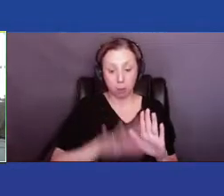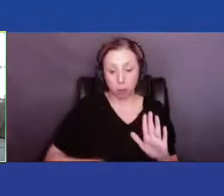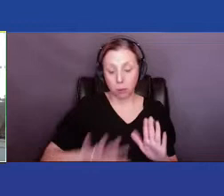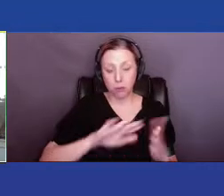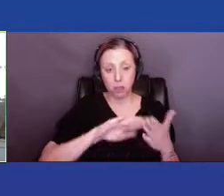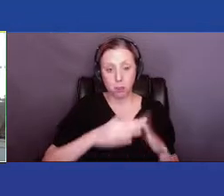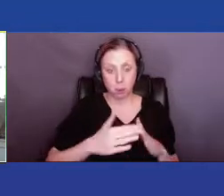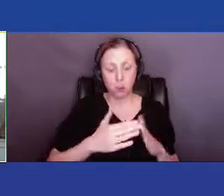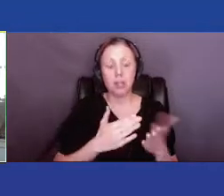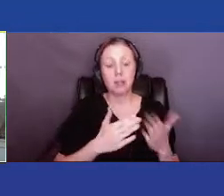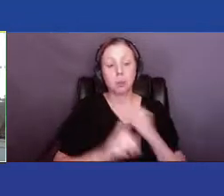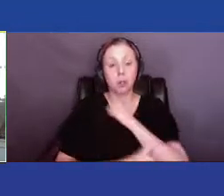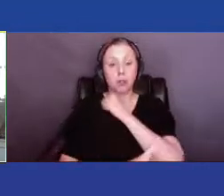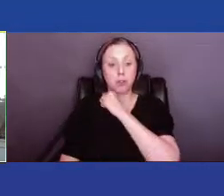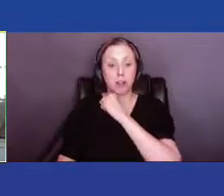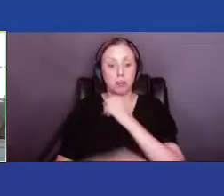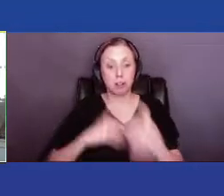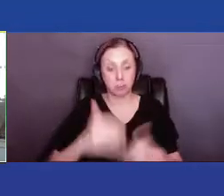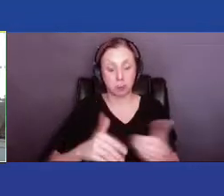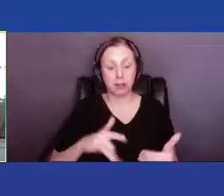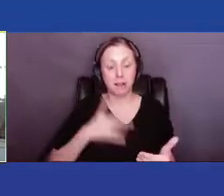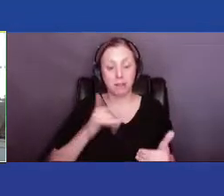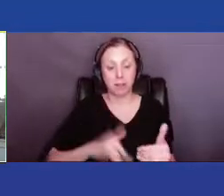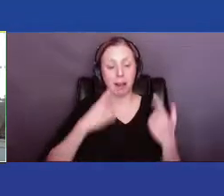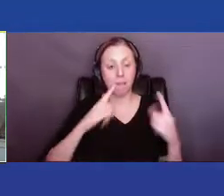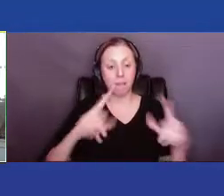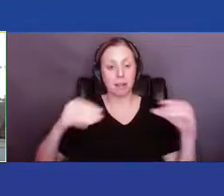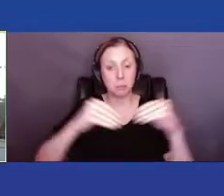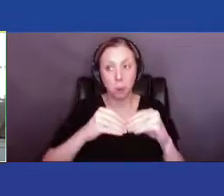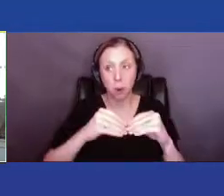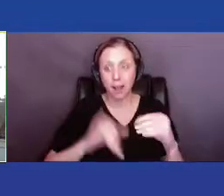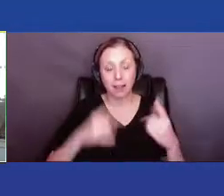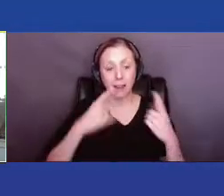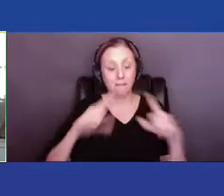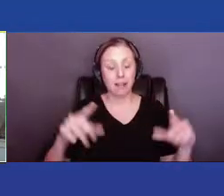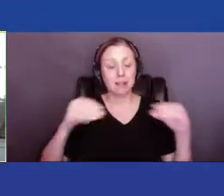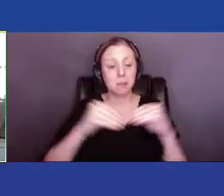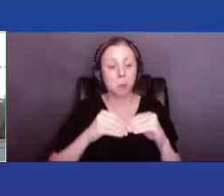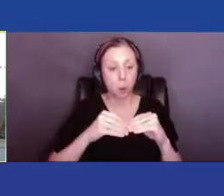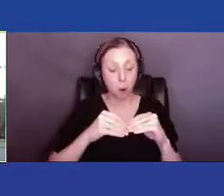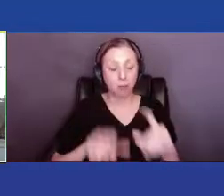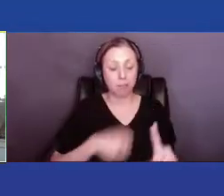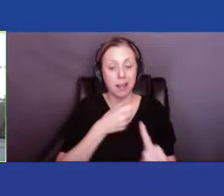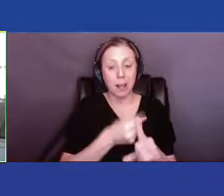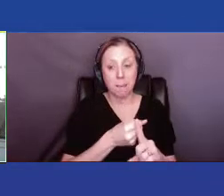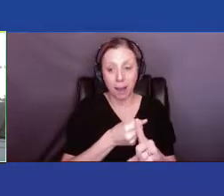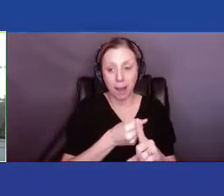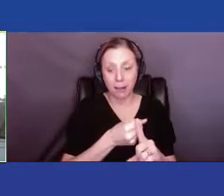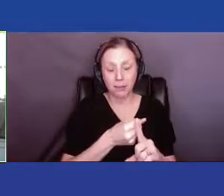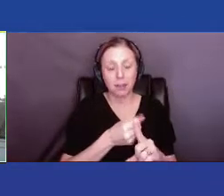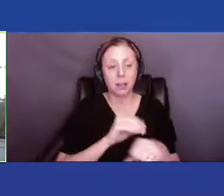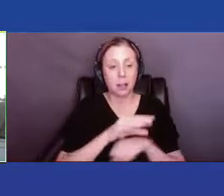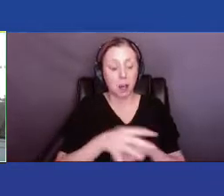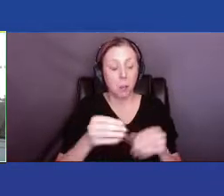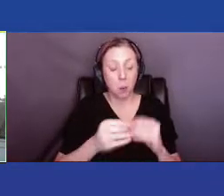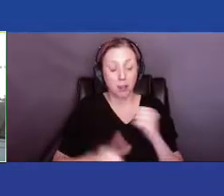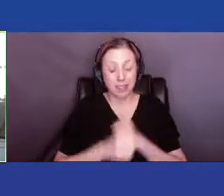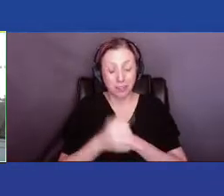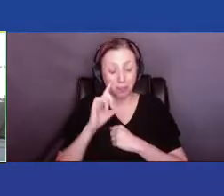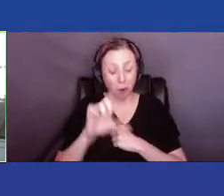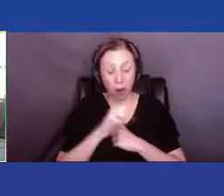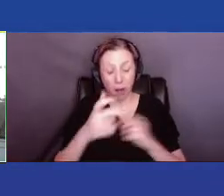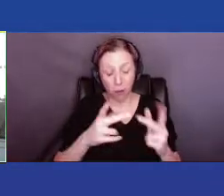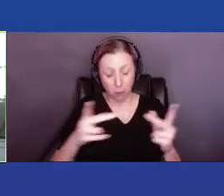where waste is processed are feeling those effects much more, and the effects are much more dangerous than they are in other places. Further, when people in